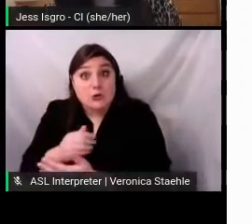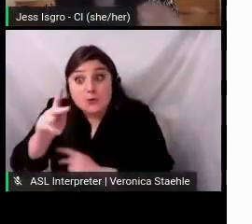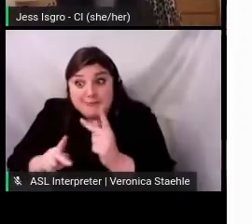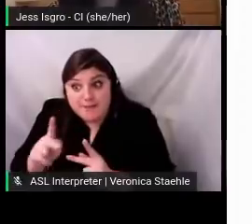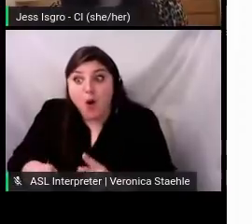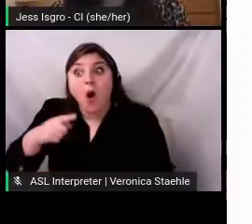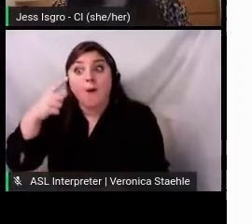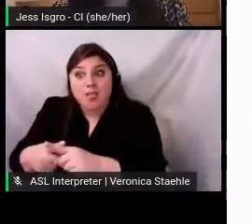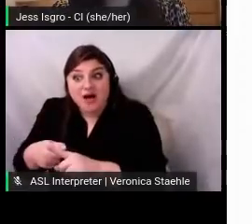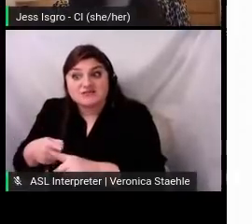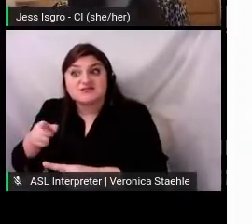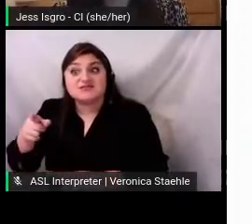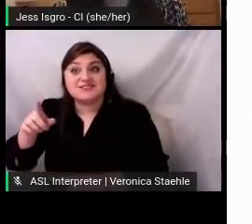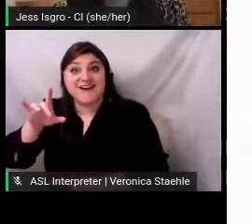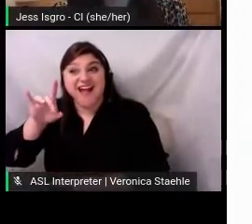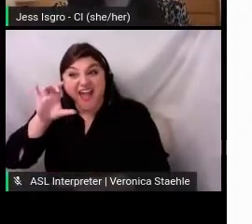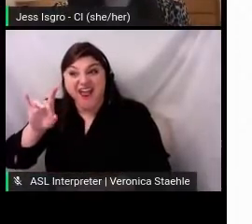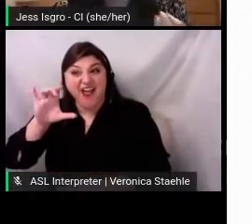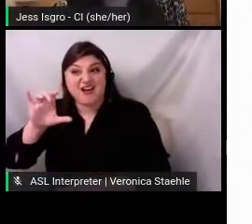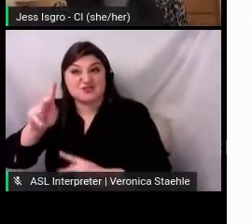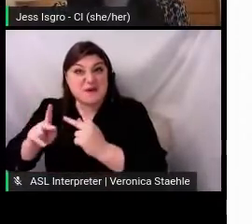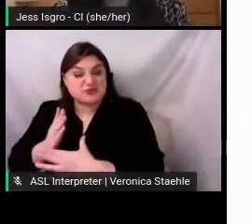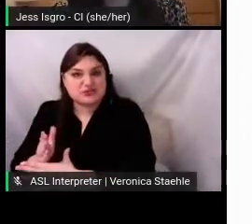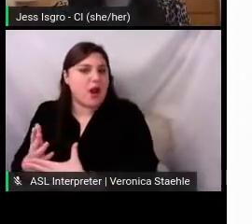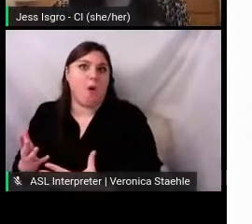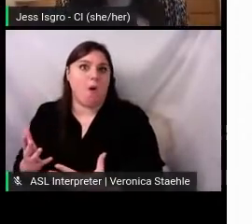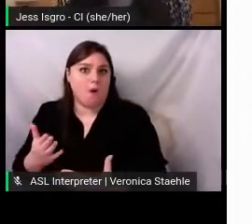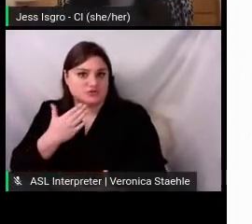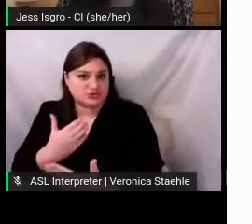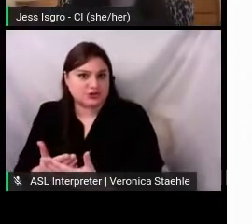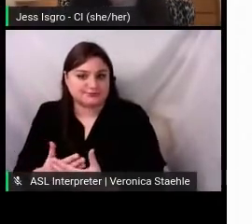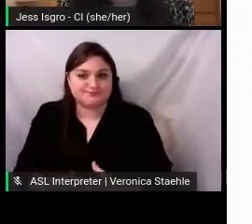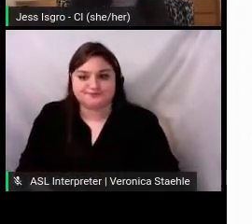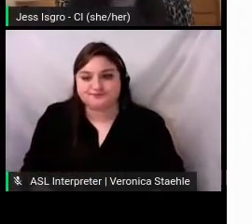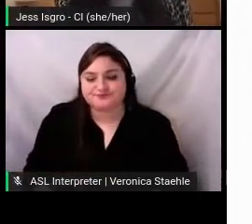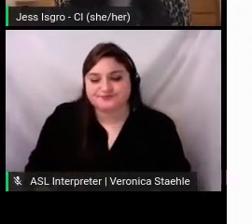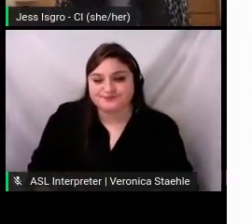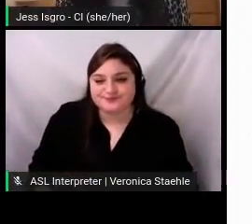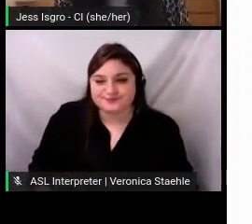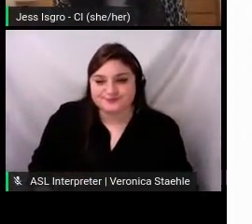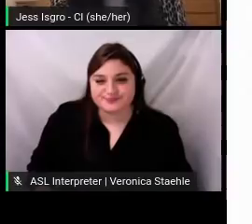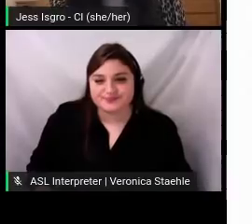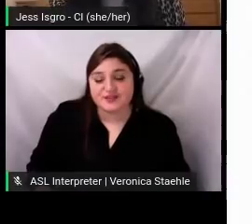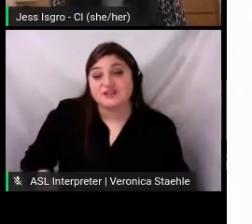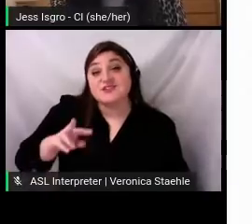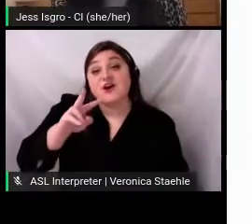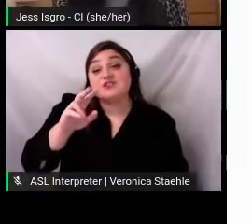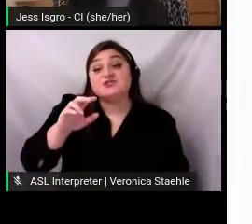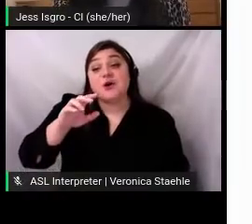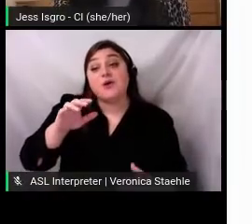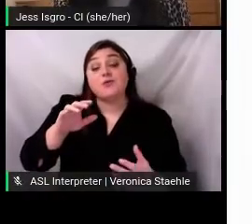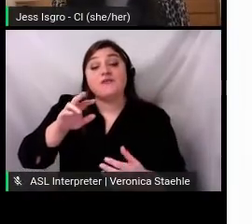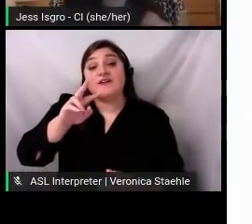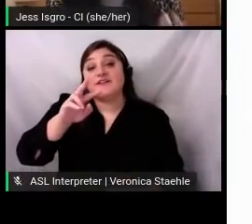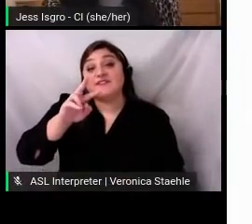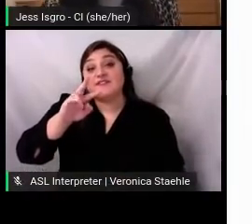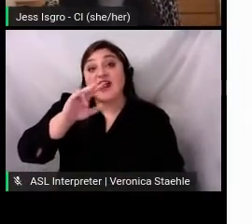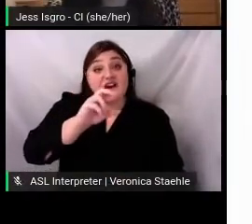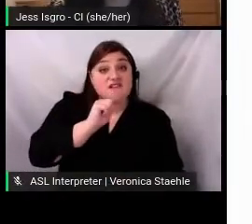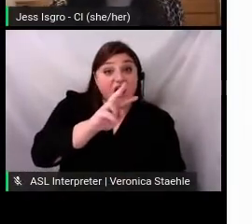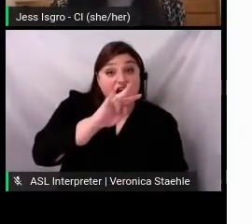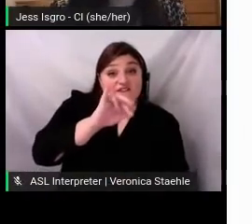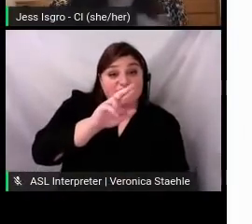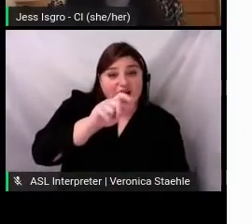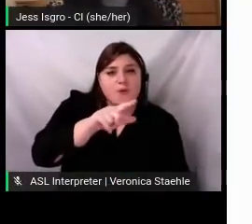benefits. Non-viral reach might be able to show us what has the best traction with our nearest and dearest. Viral reach might show us what has the potential for the